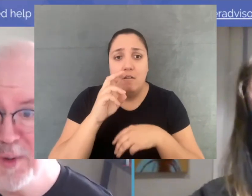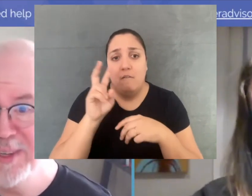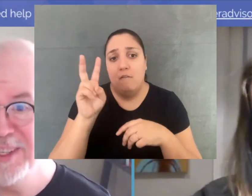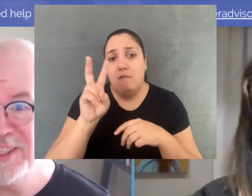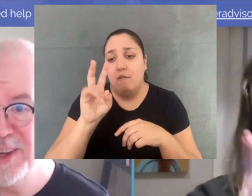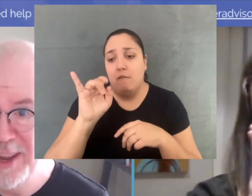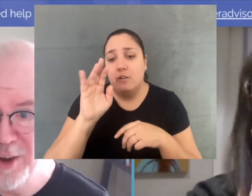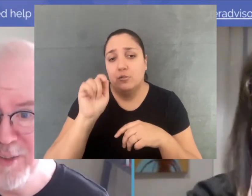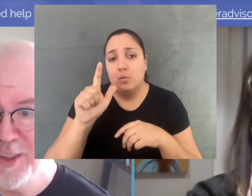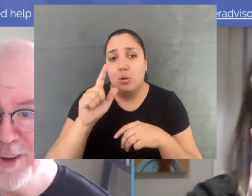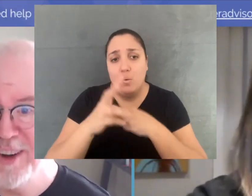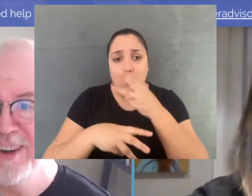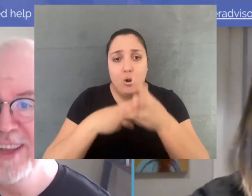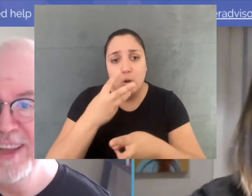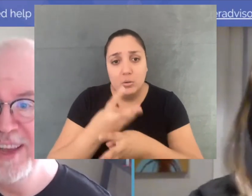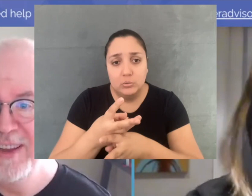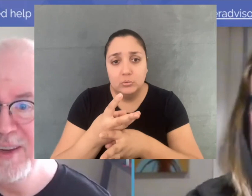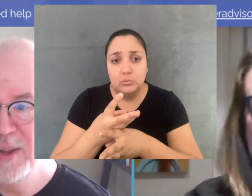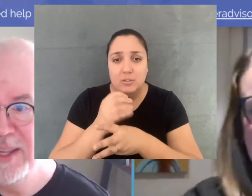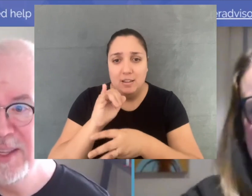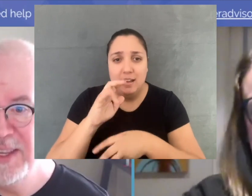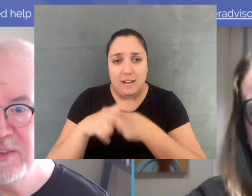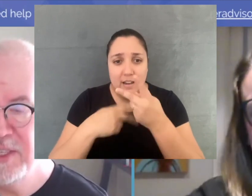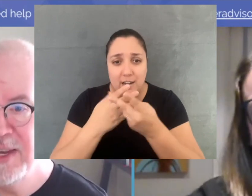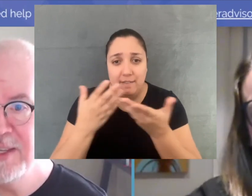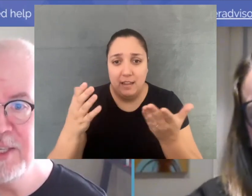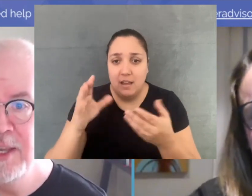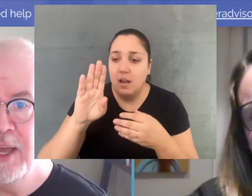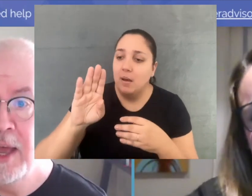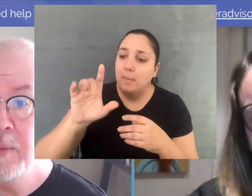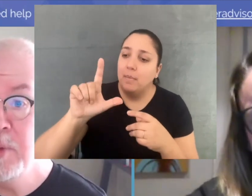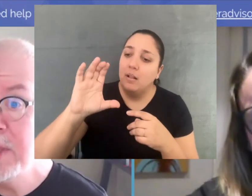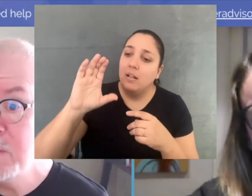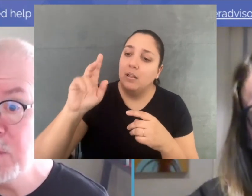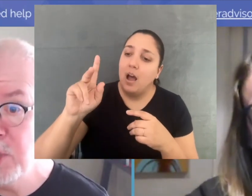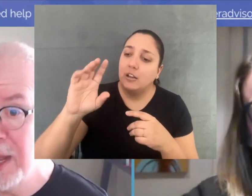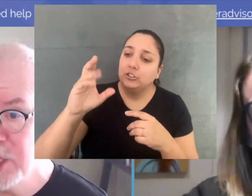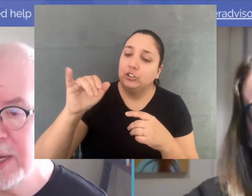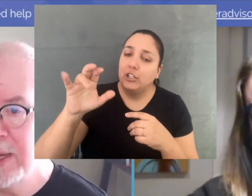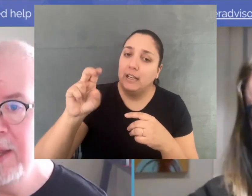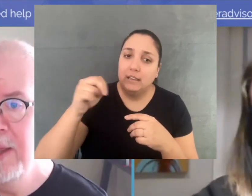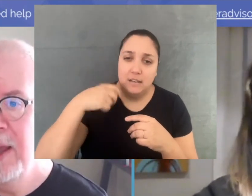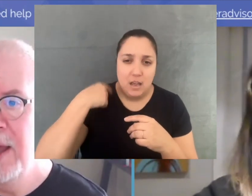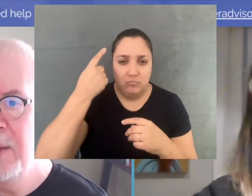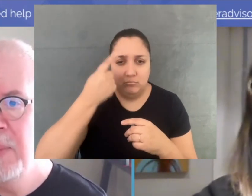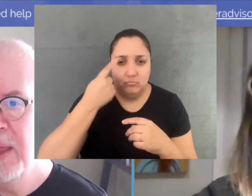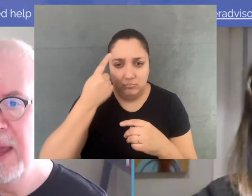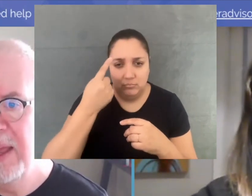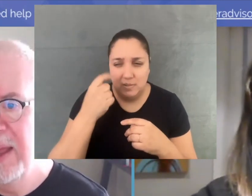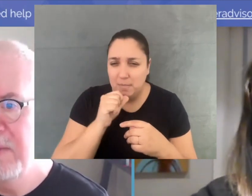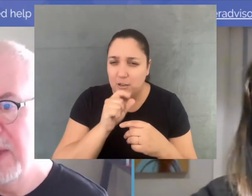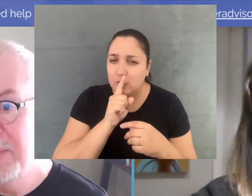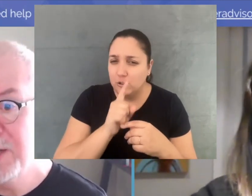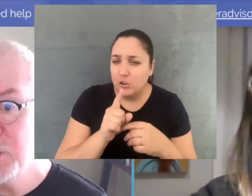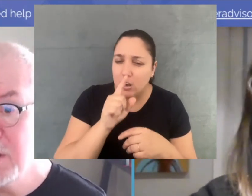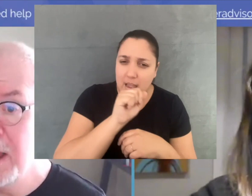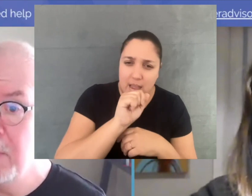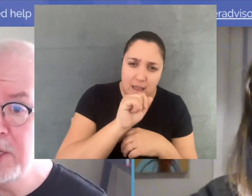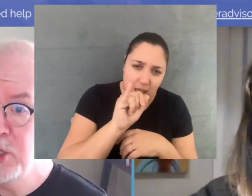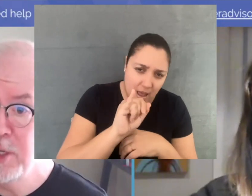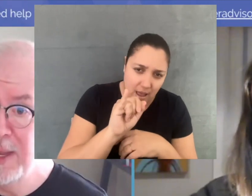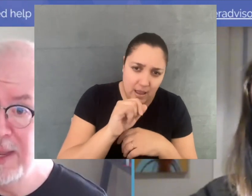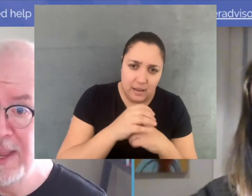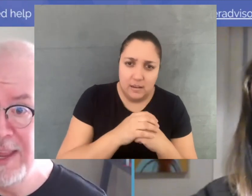virtual worlds, AR, VR, kinds of settings, doing things with the blockchain. I'm not sure